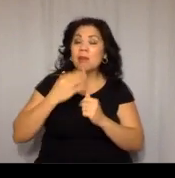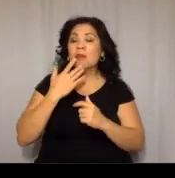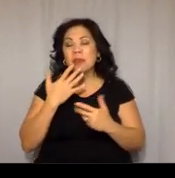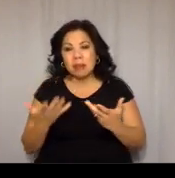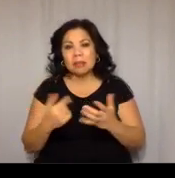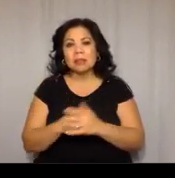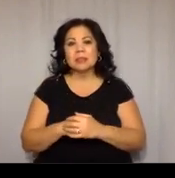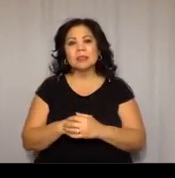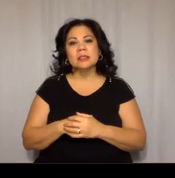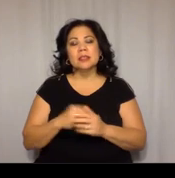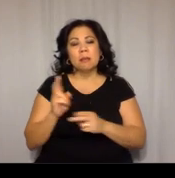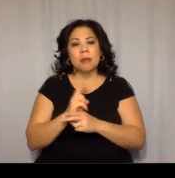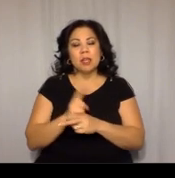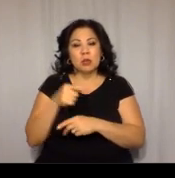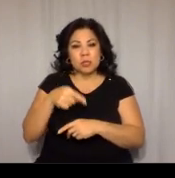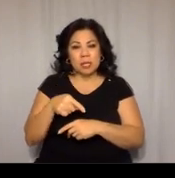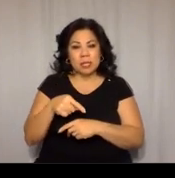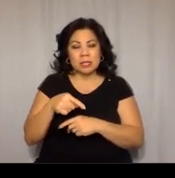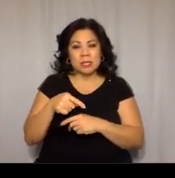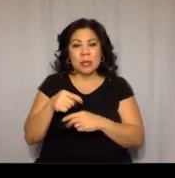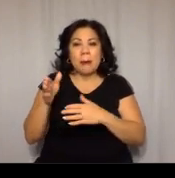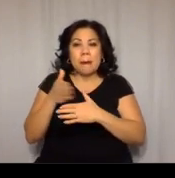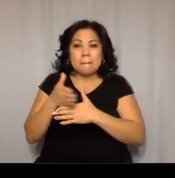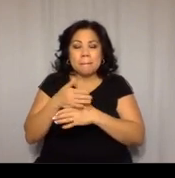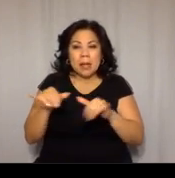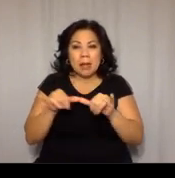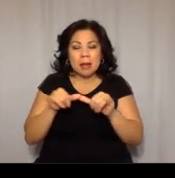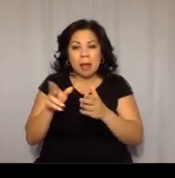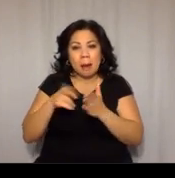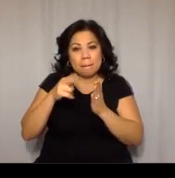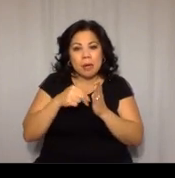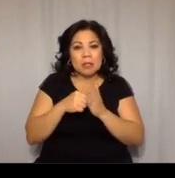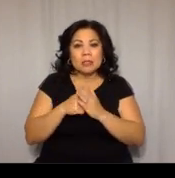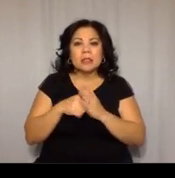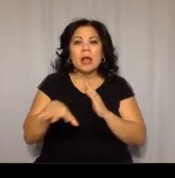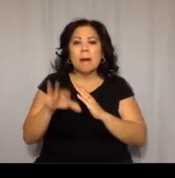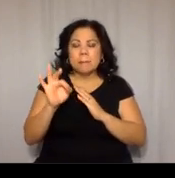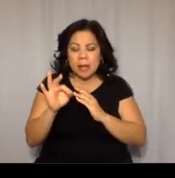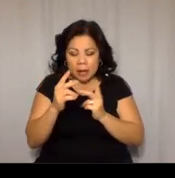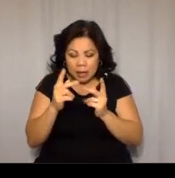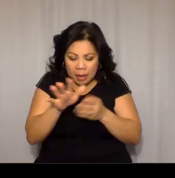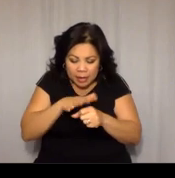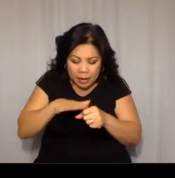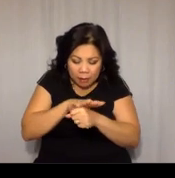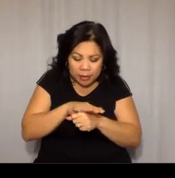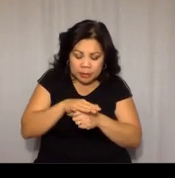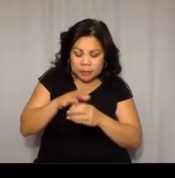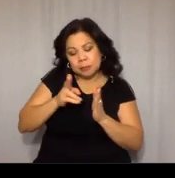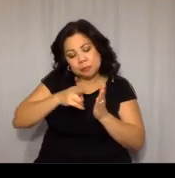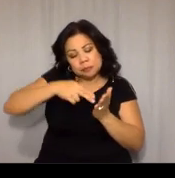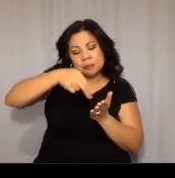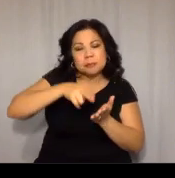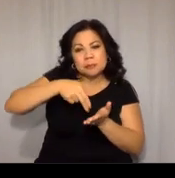I'm going to take this medium brush, and I'm going to just pick a place, and I'm going to start by painting over here with that beautiful medium